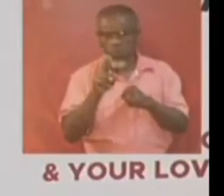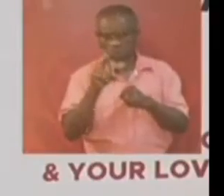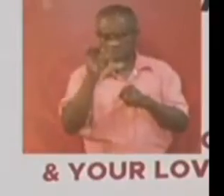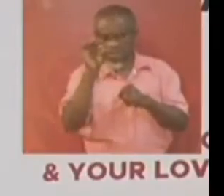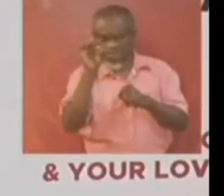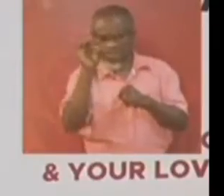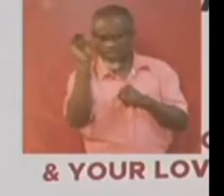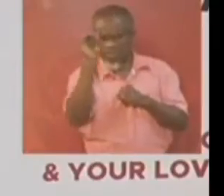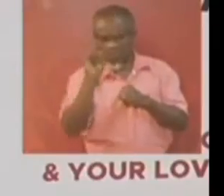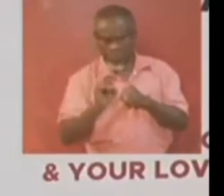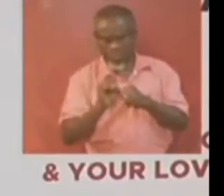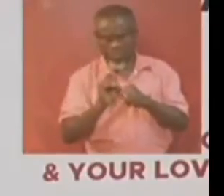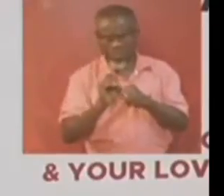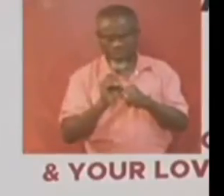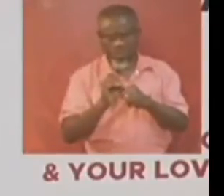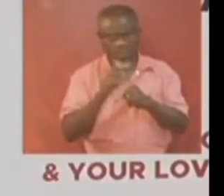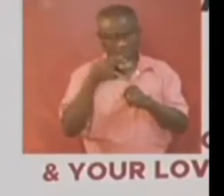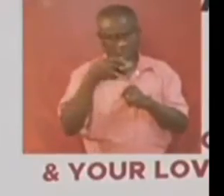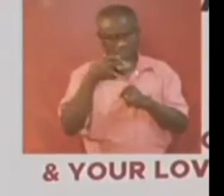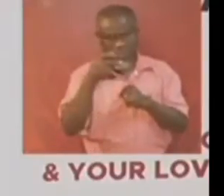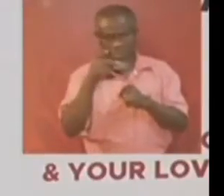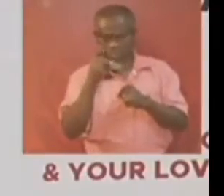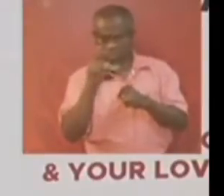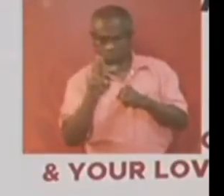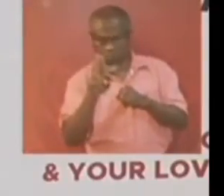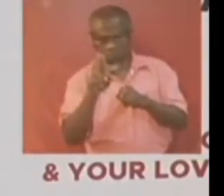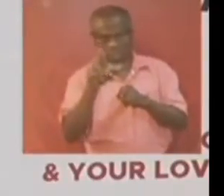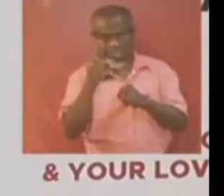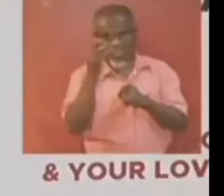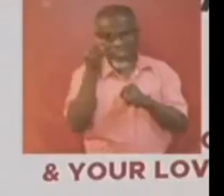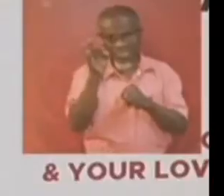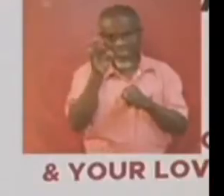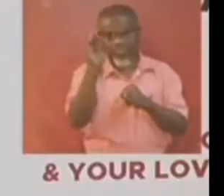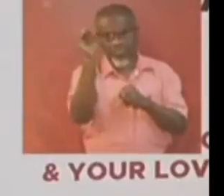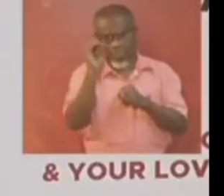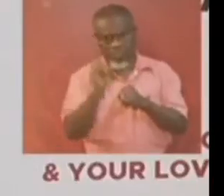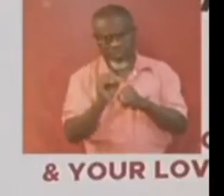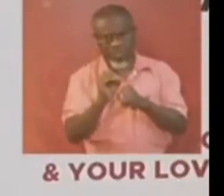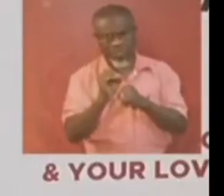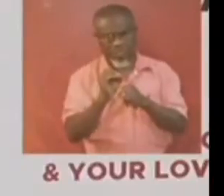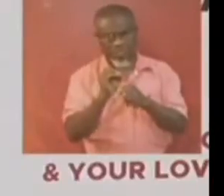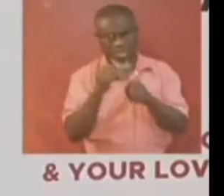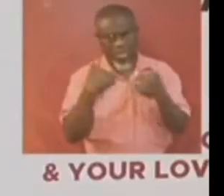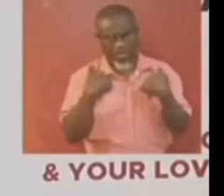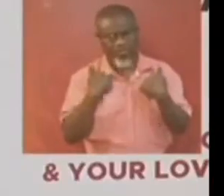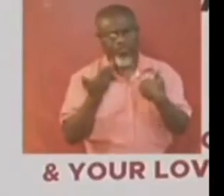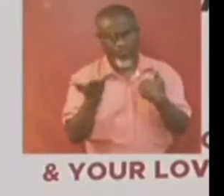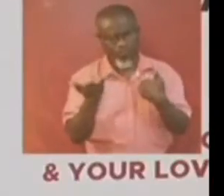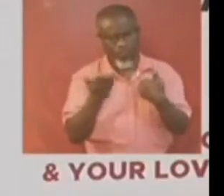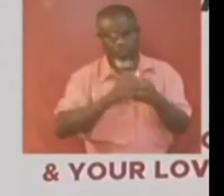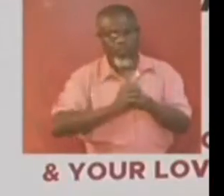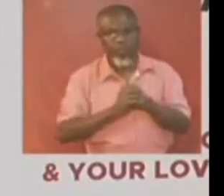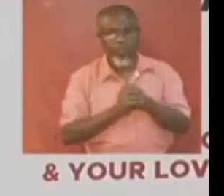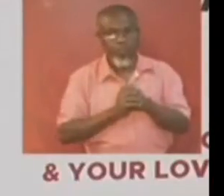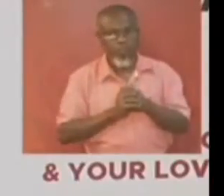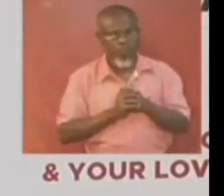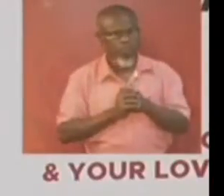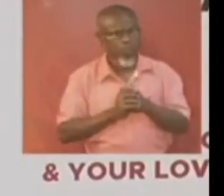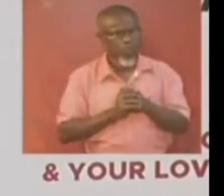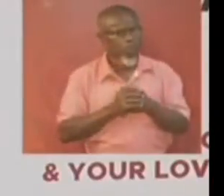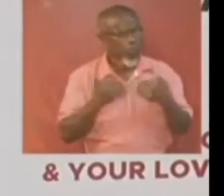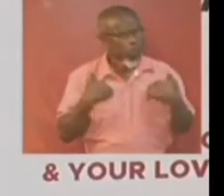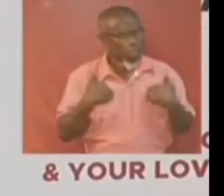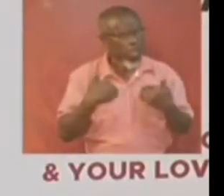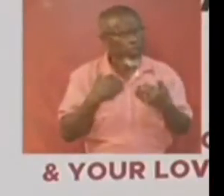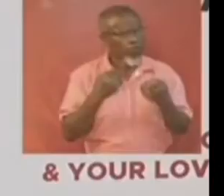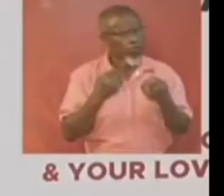8% with regards to the occupancy. It is important to note that we have several repatriation flights